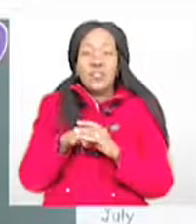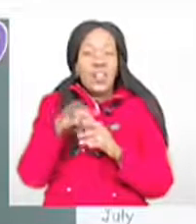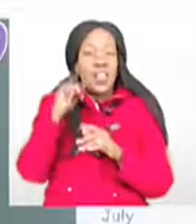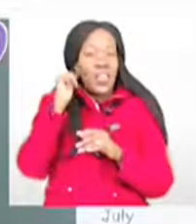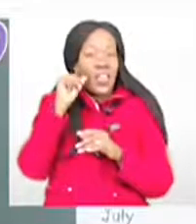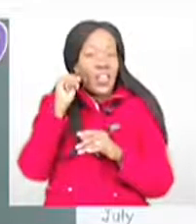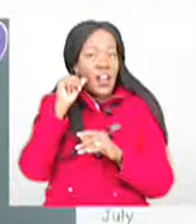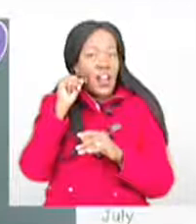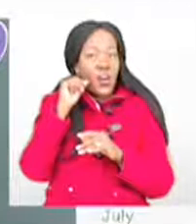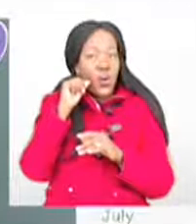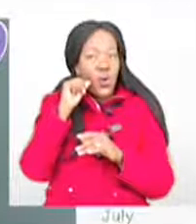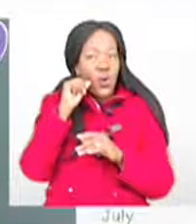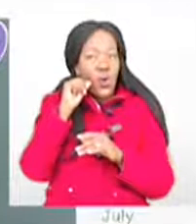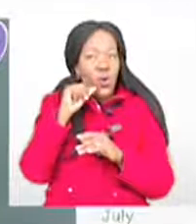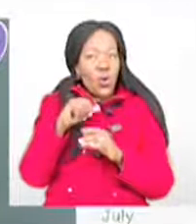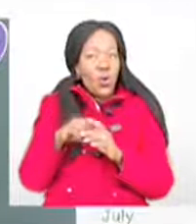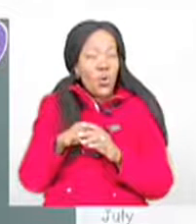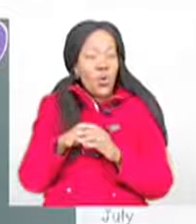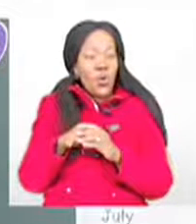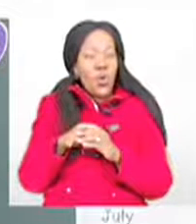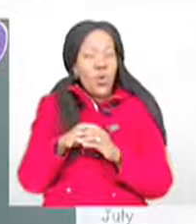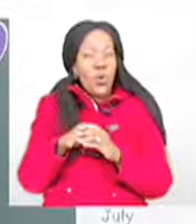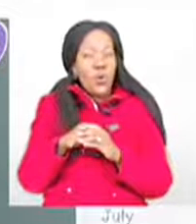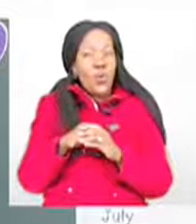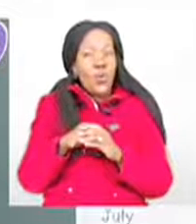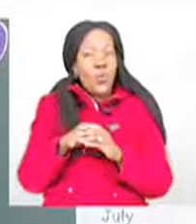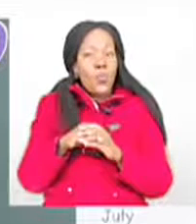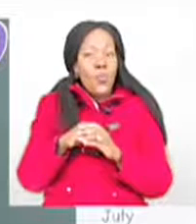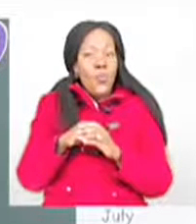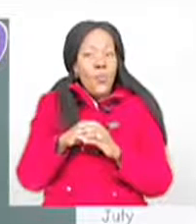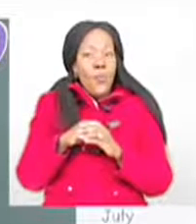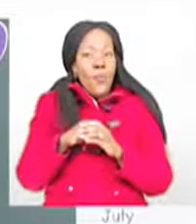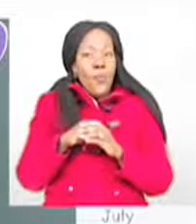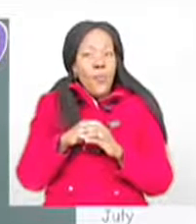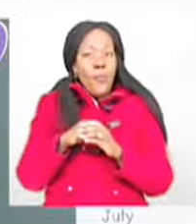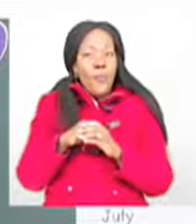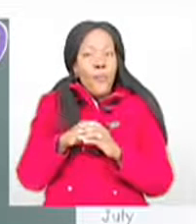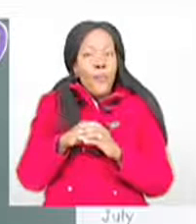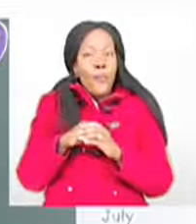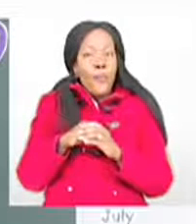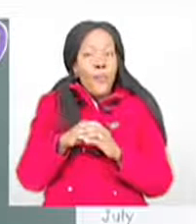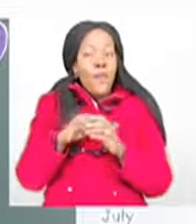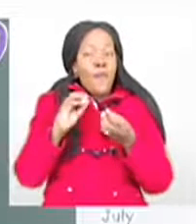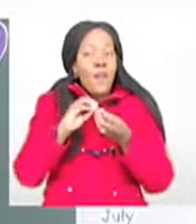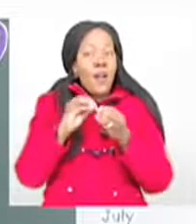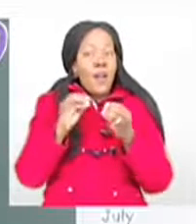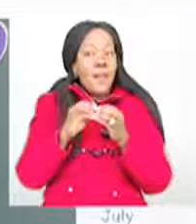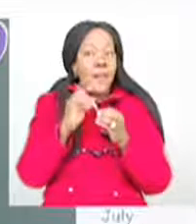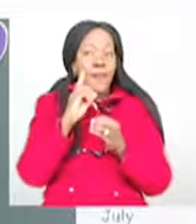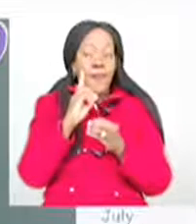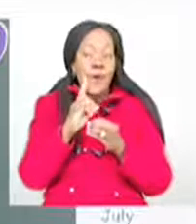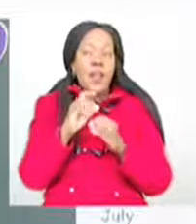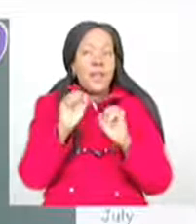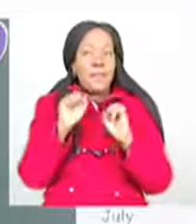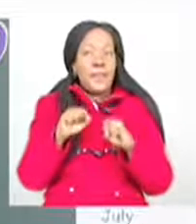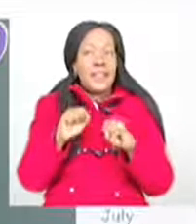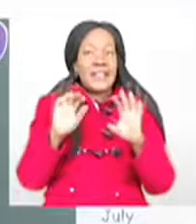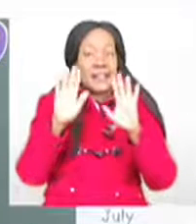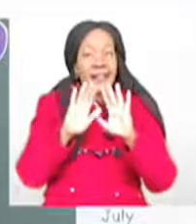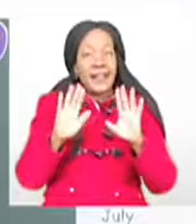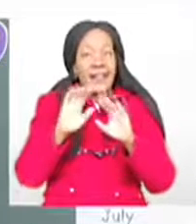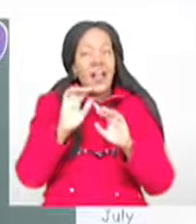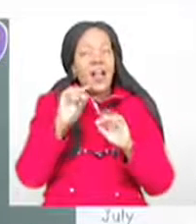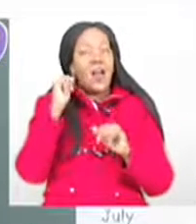yellow, I've got yellow blocks, and for number 1 we must